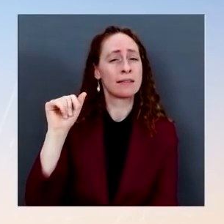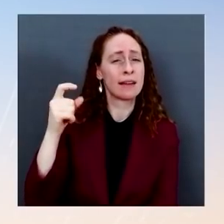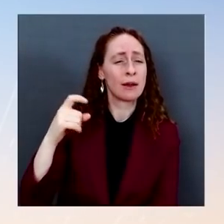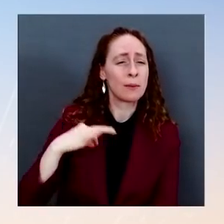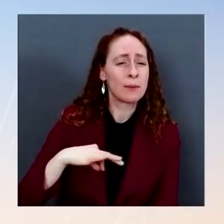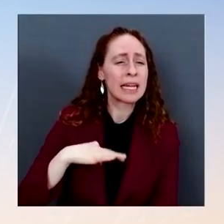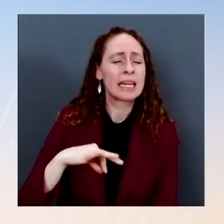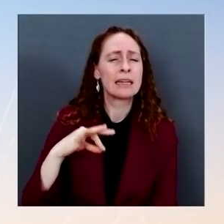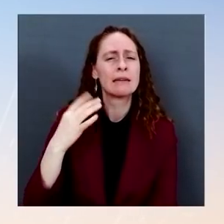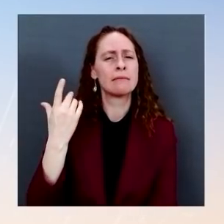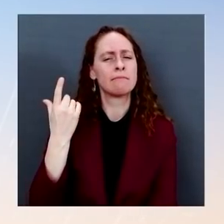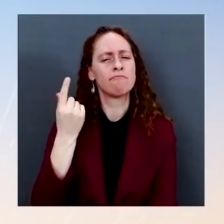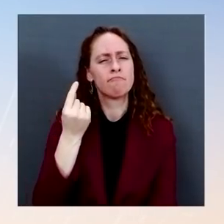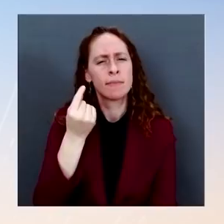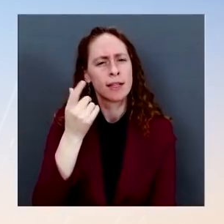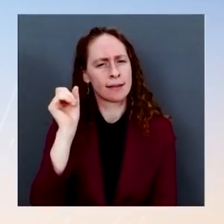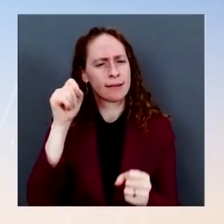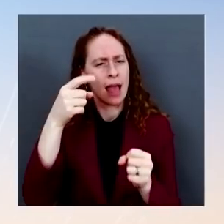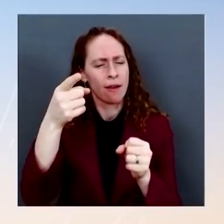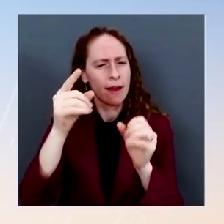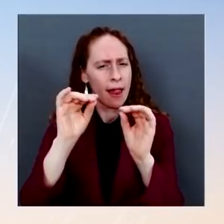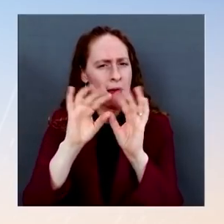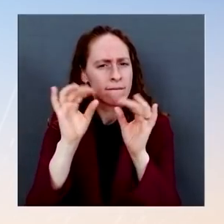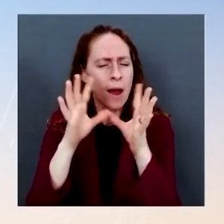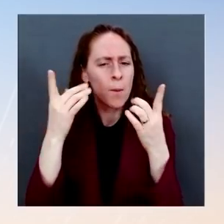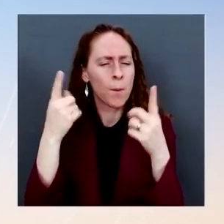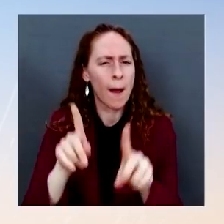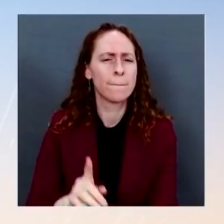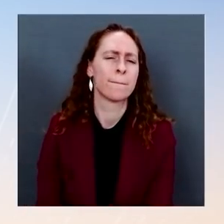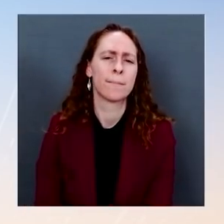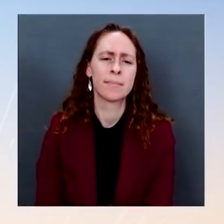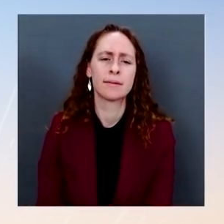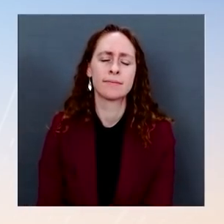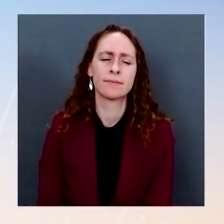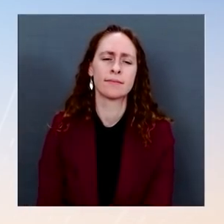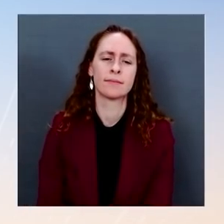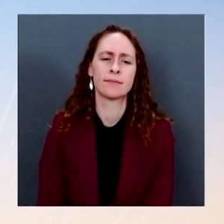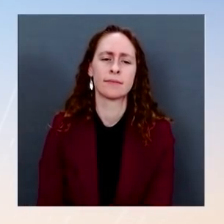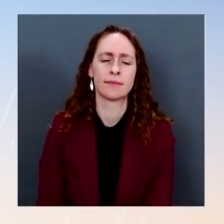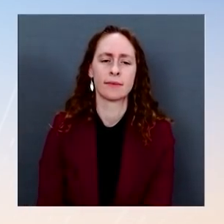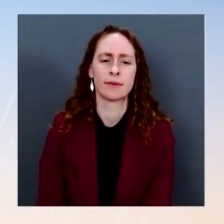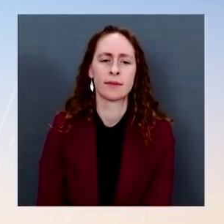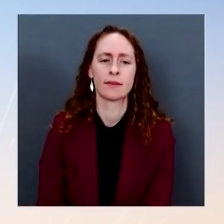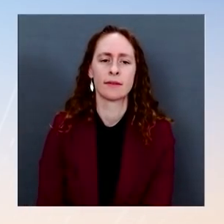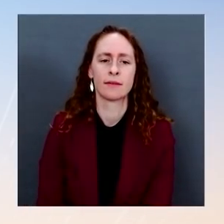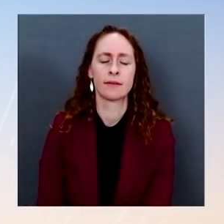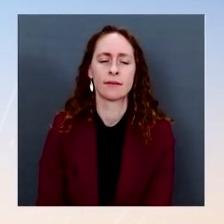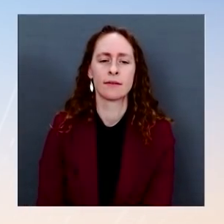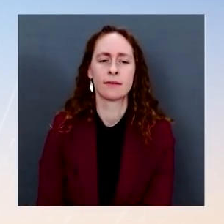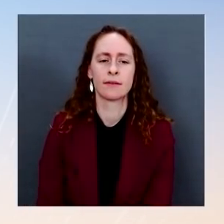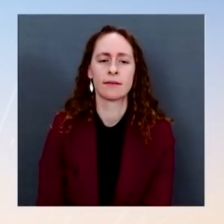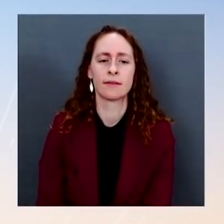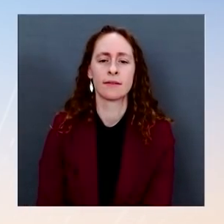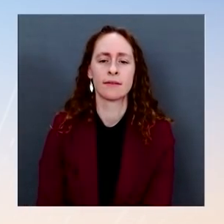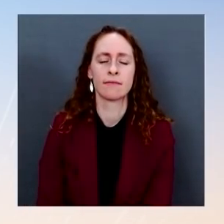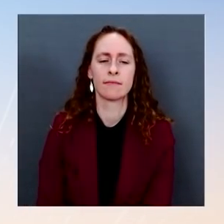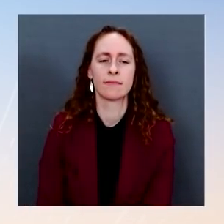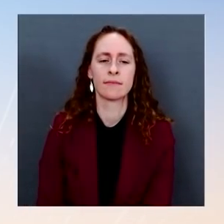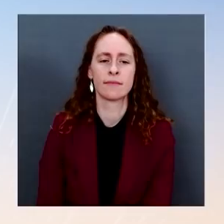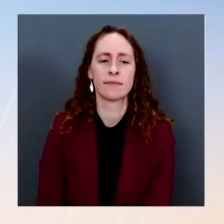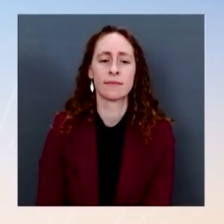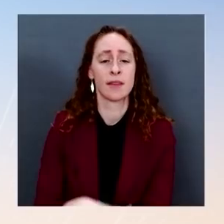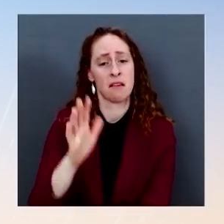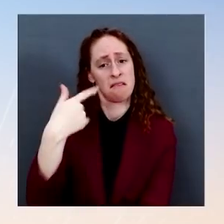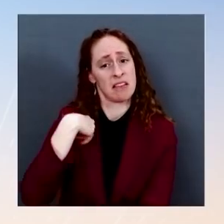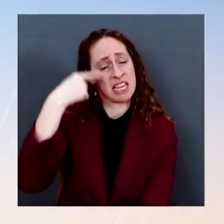the lengthy statement that I issued yesterday outlined pretty specifically the events of the last few weeks. And